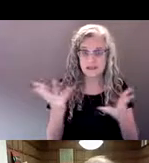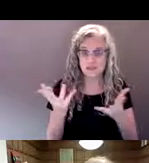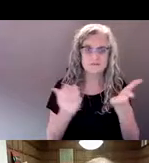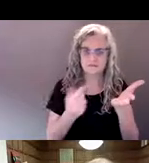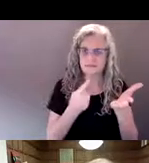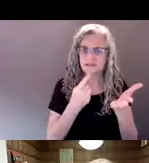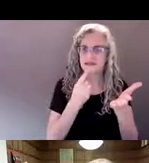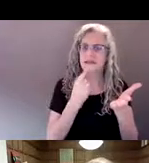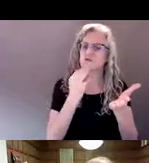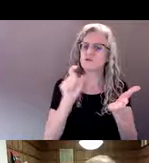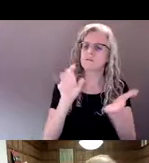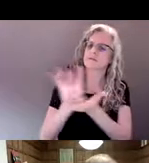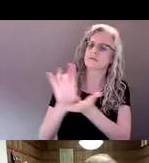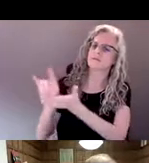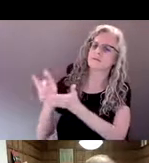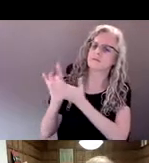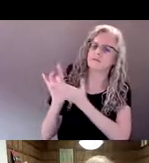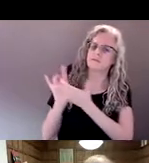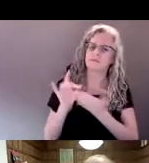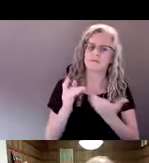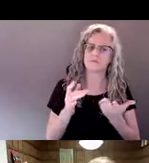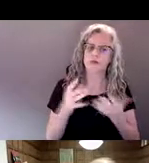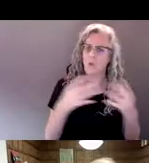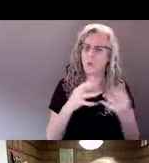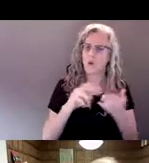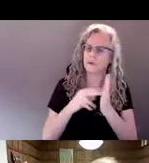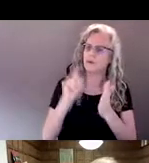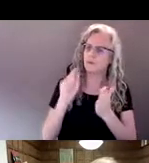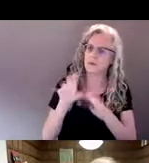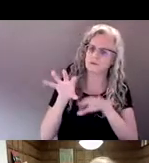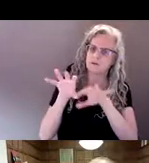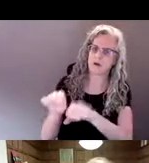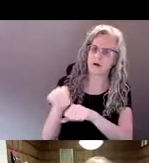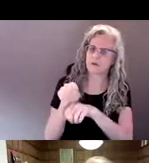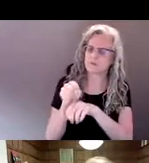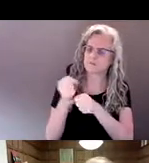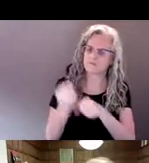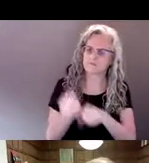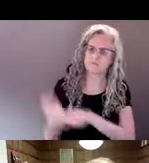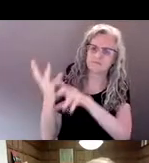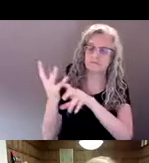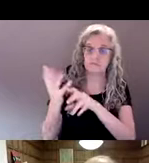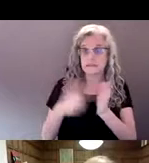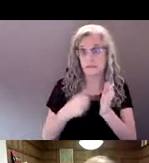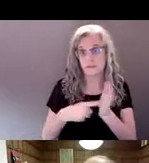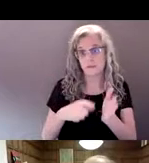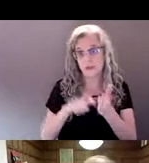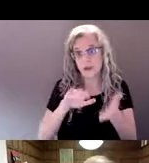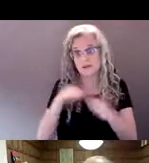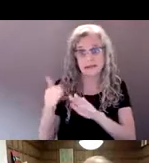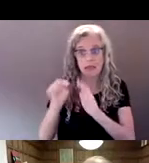So if it is a war, it's also a war sometimes unto death. If I could have the next